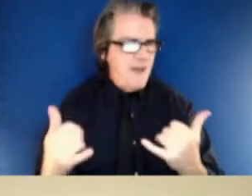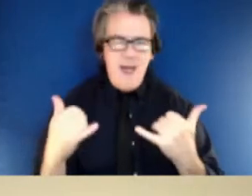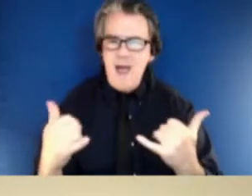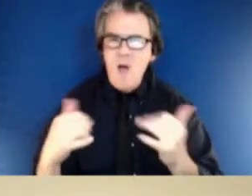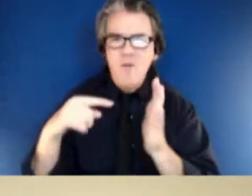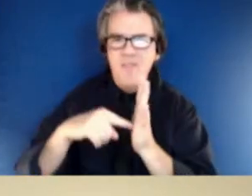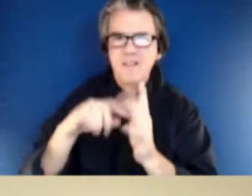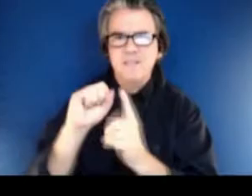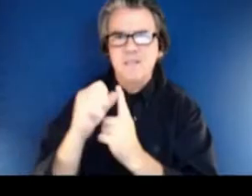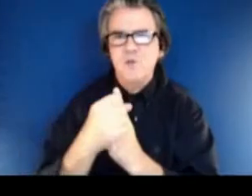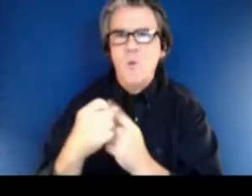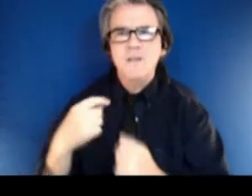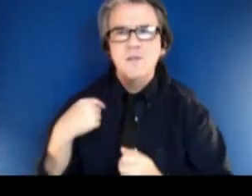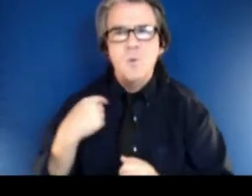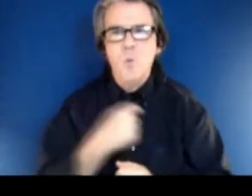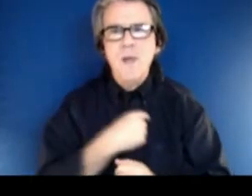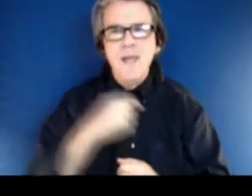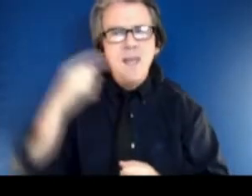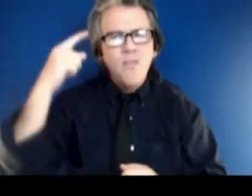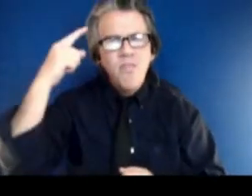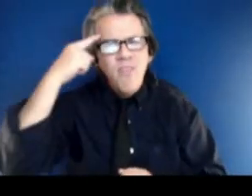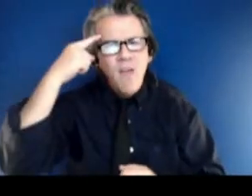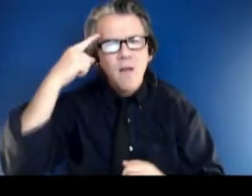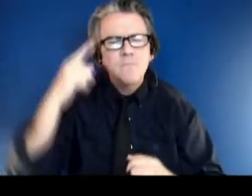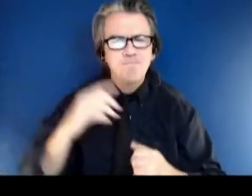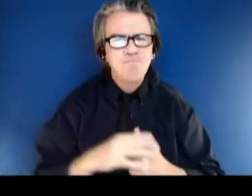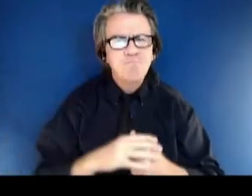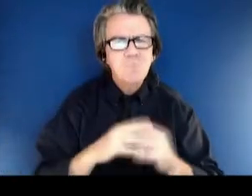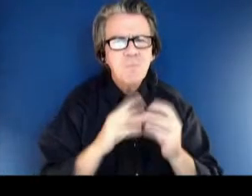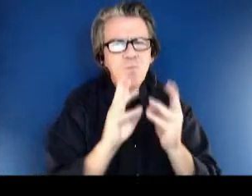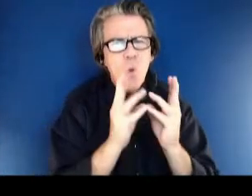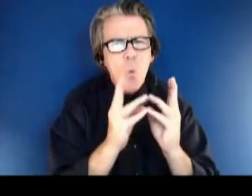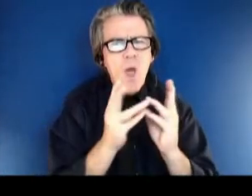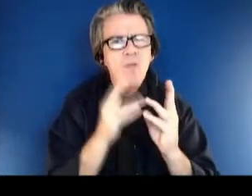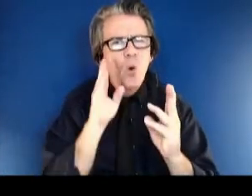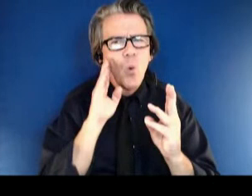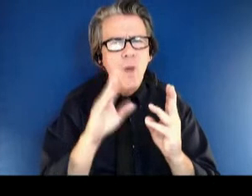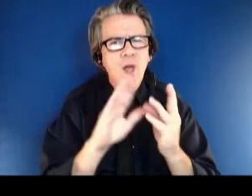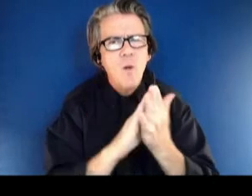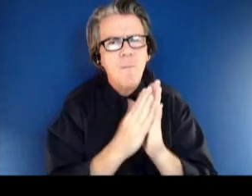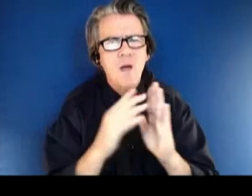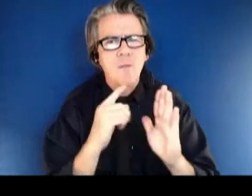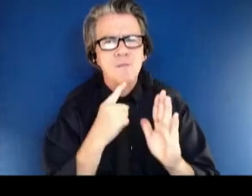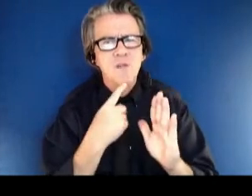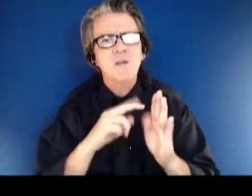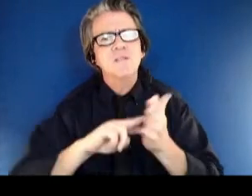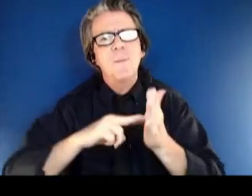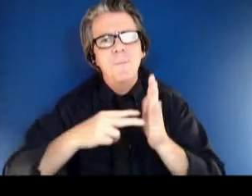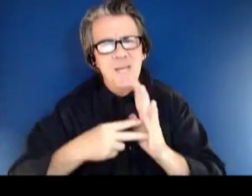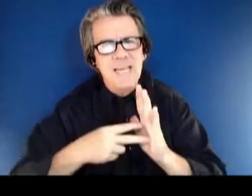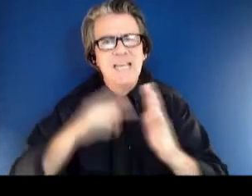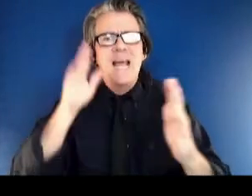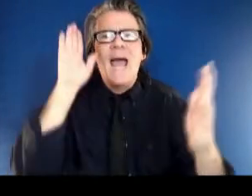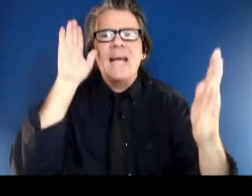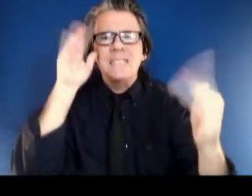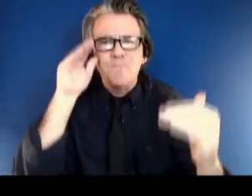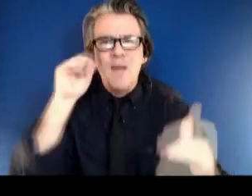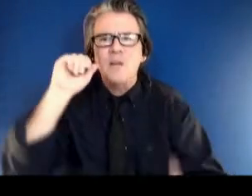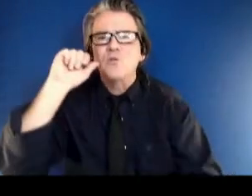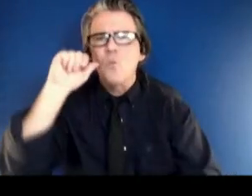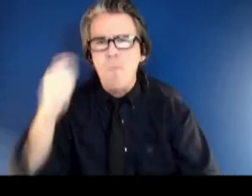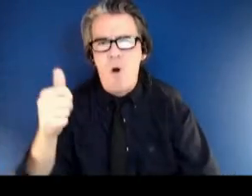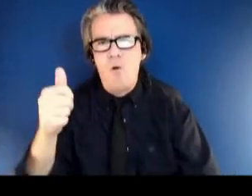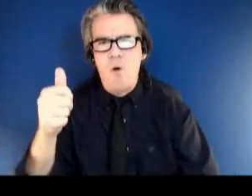weather conditions stick to the forecast, and we'll know that tomorrow morning. We're anticipating roughly